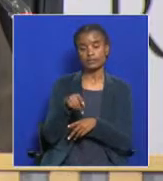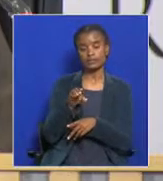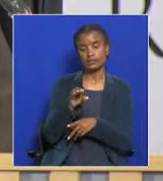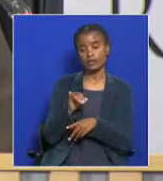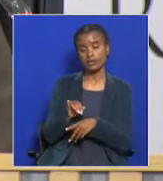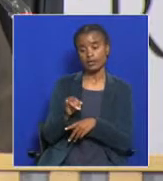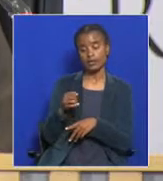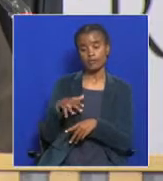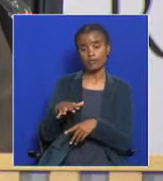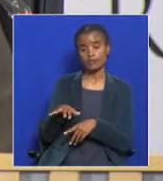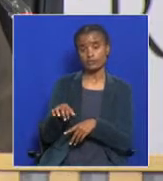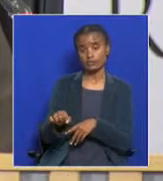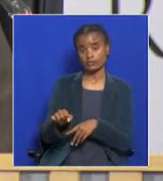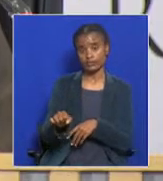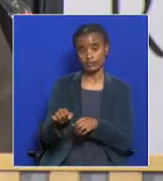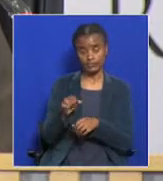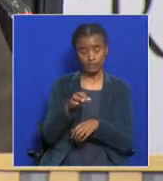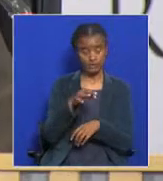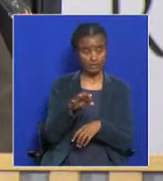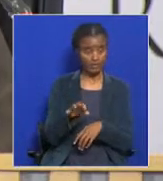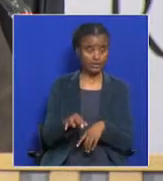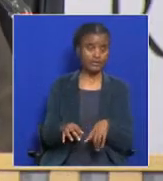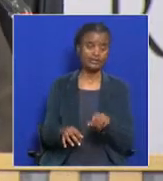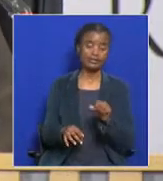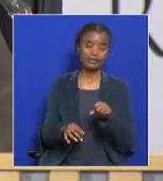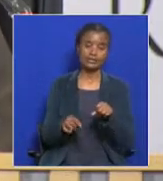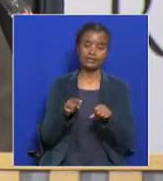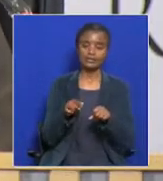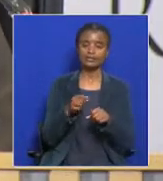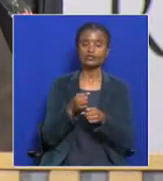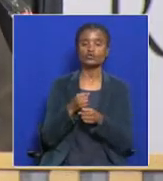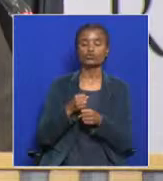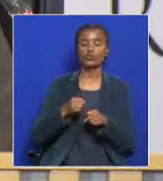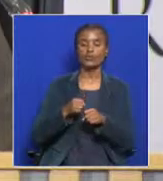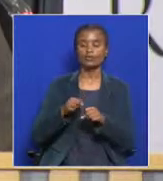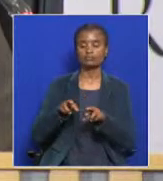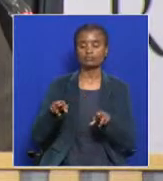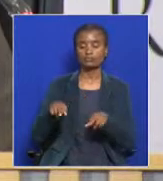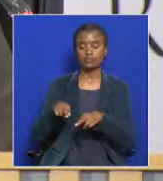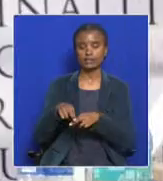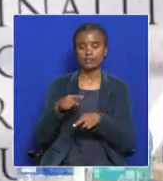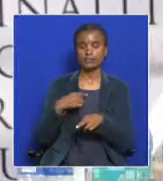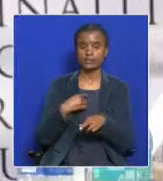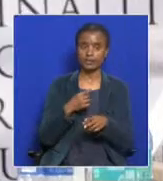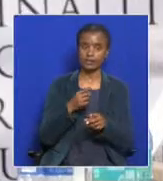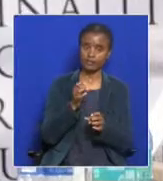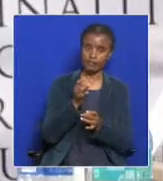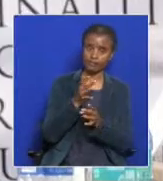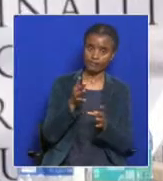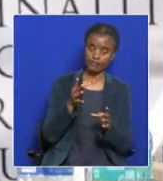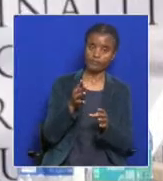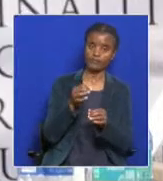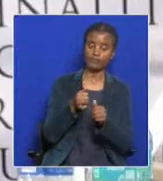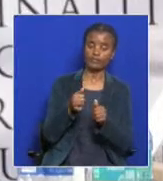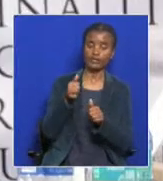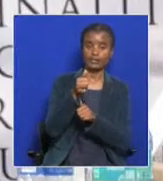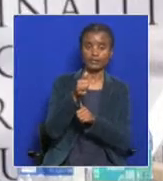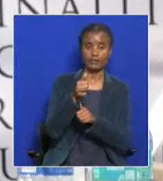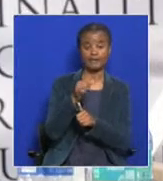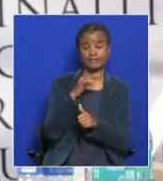It's because of lack of storage place that I indicated to the brigadier that, yes. So it's not because of lack of